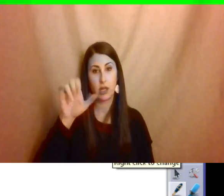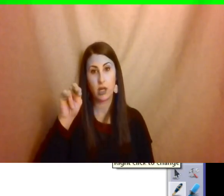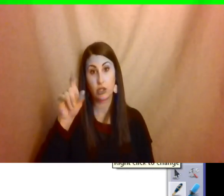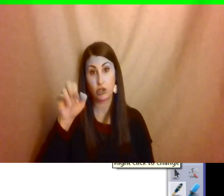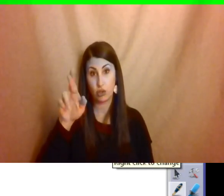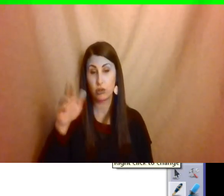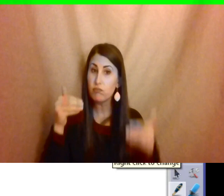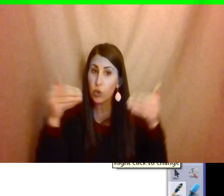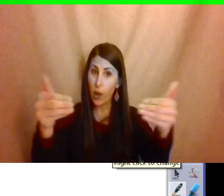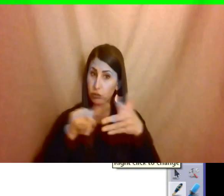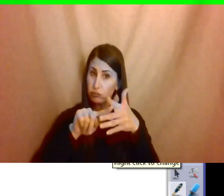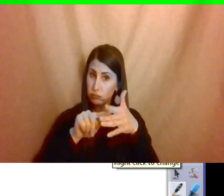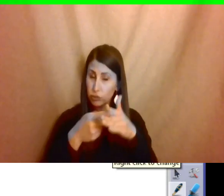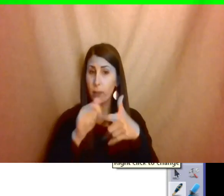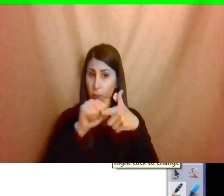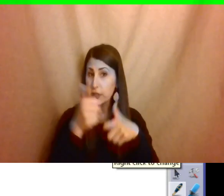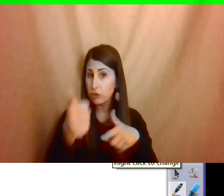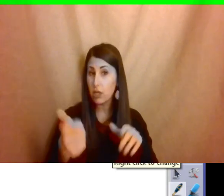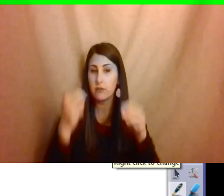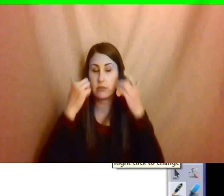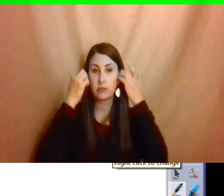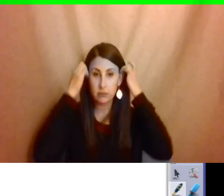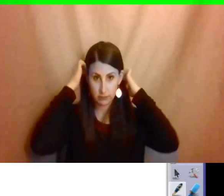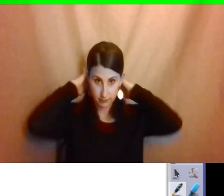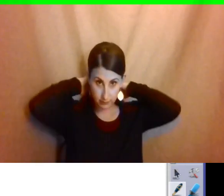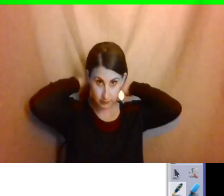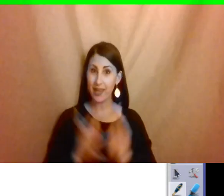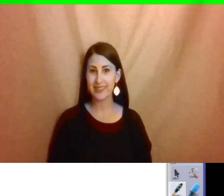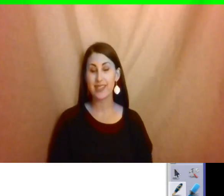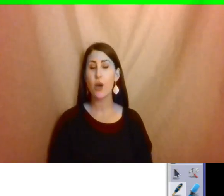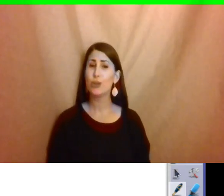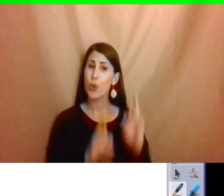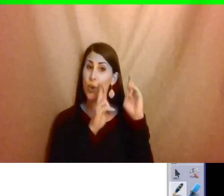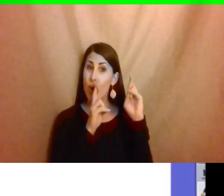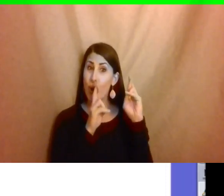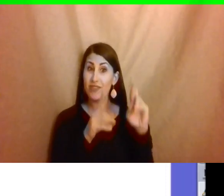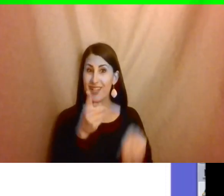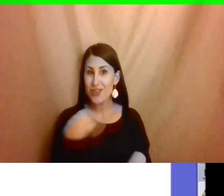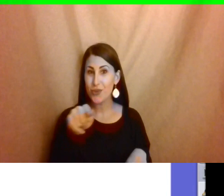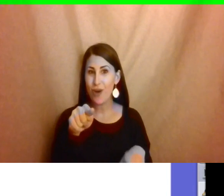All right, so hopefully you did a